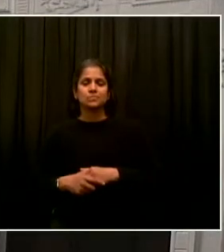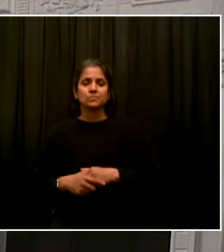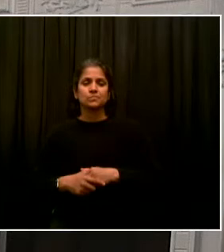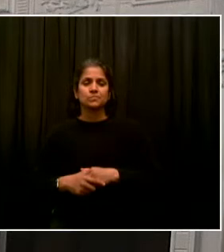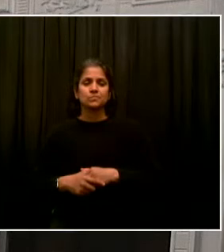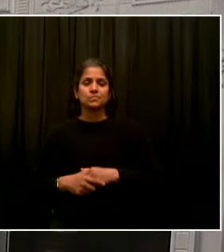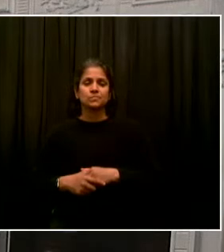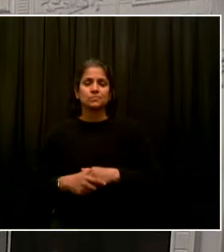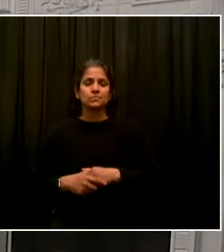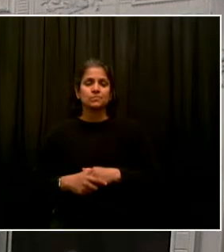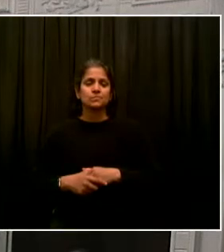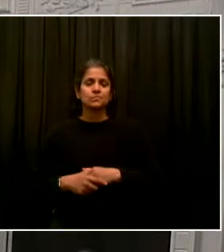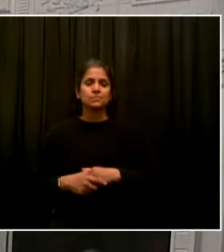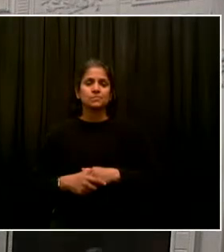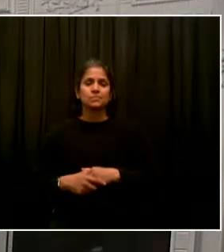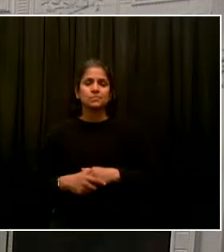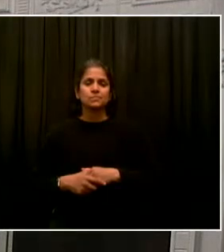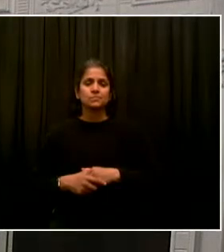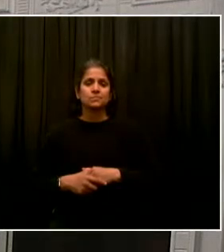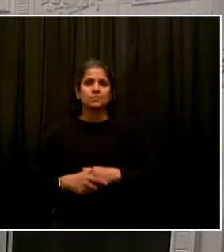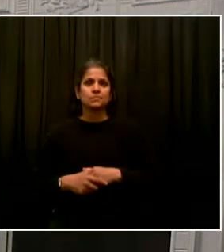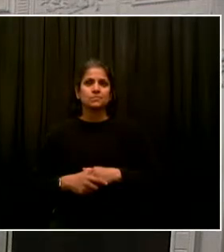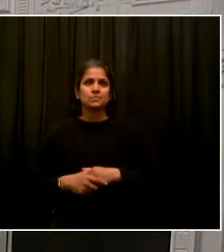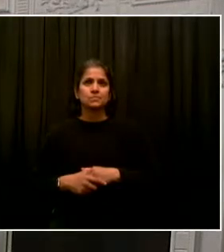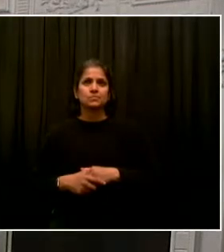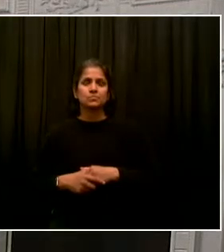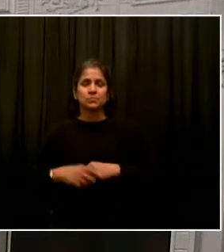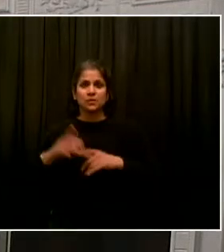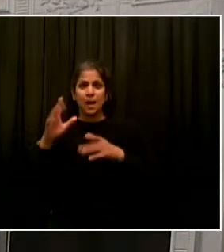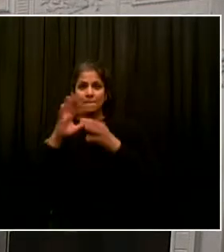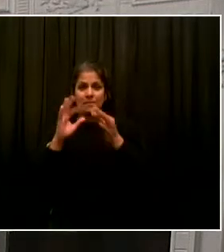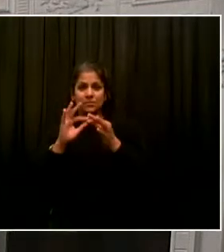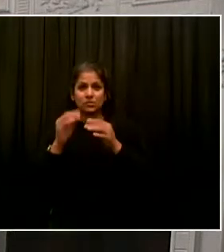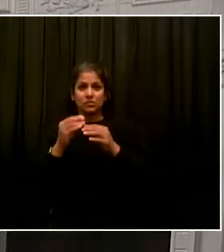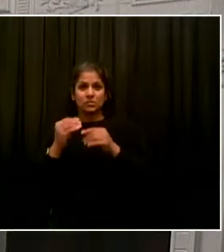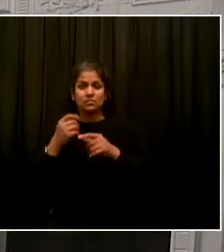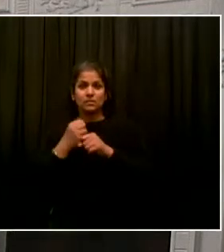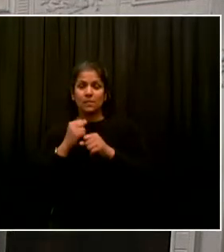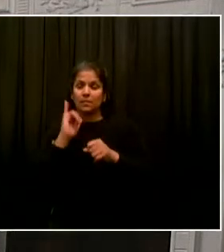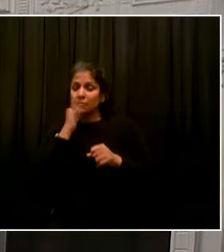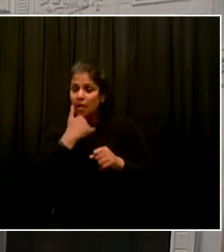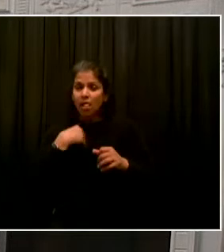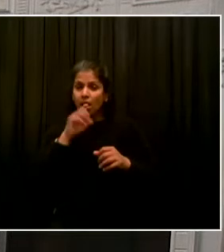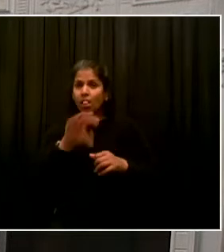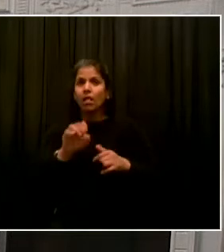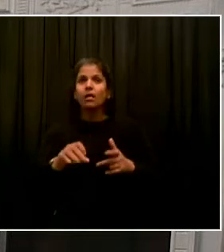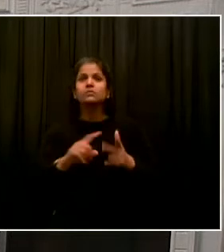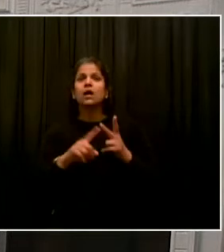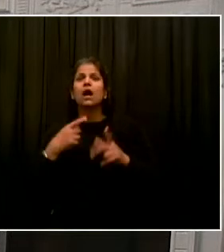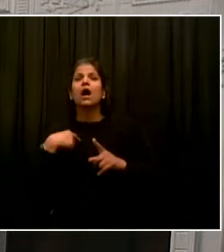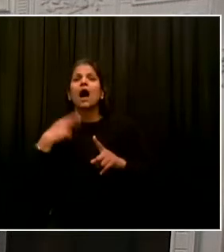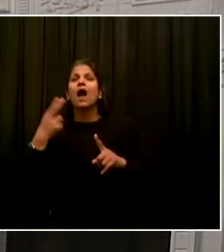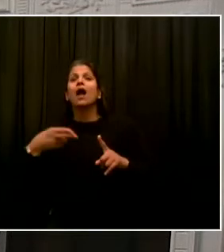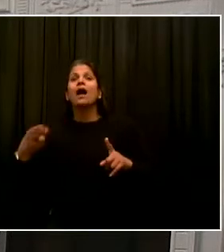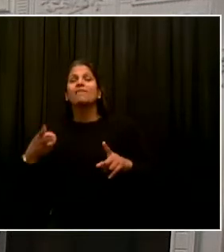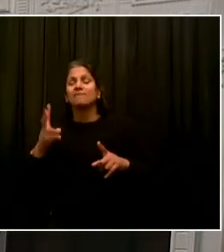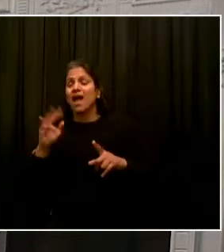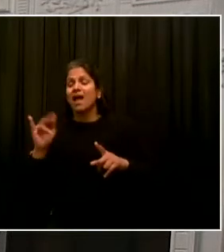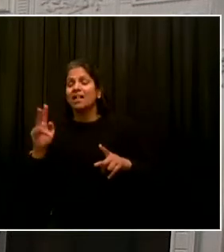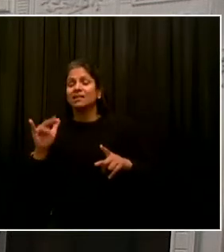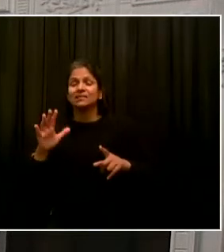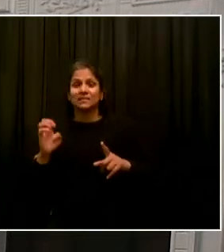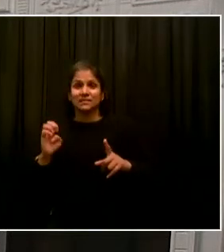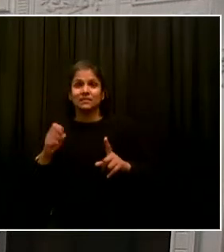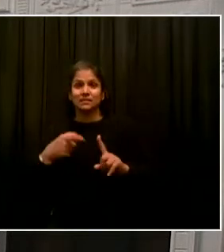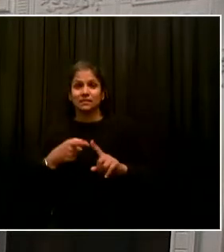might be potential mistakes in your blueprint to end gun violence. Have you spoken to him about what those mistakes are, and are